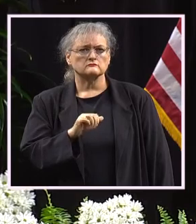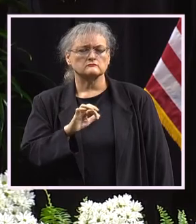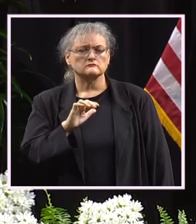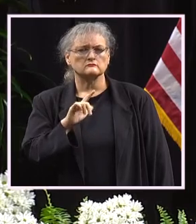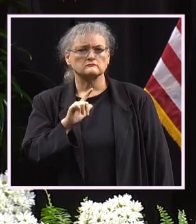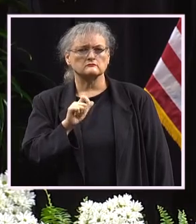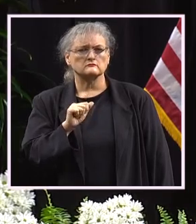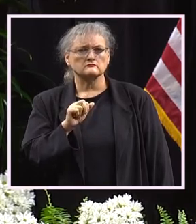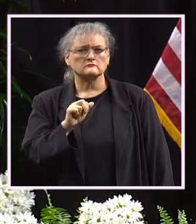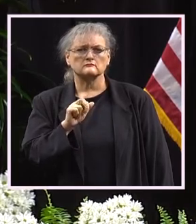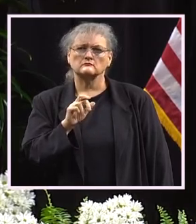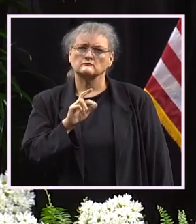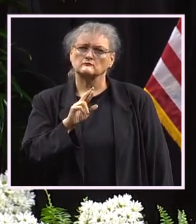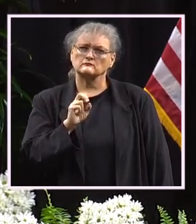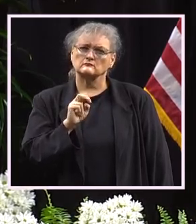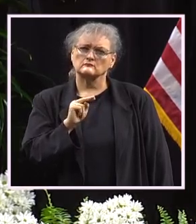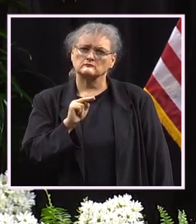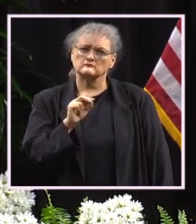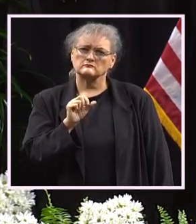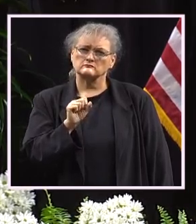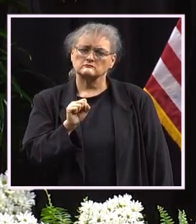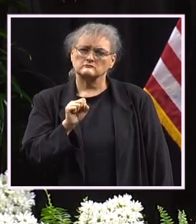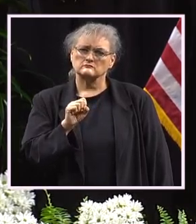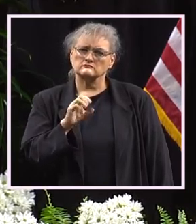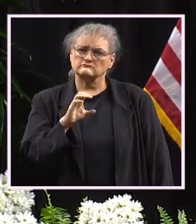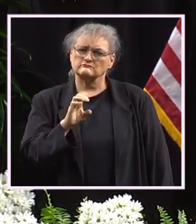Lawrence Berry, MBA.